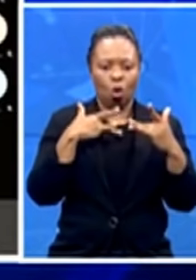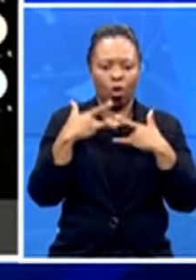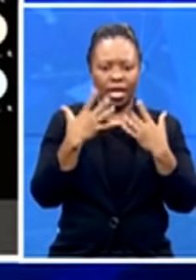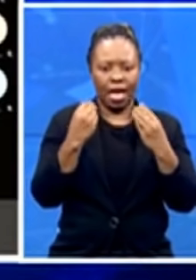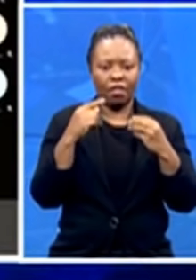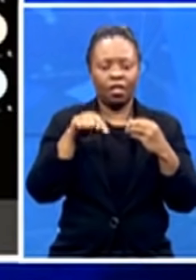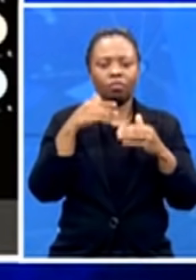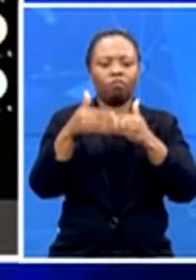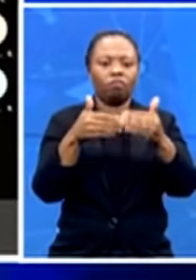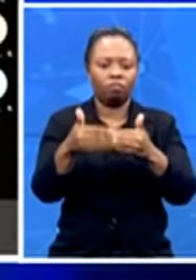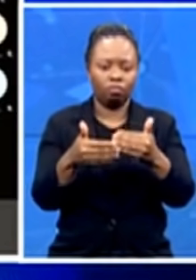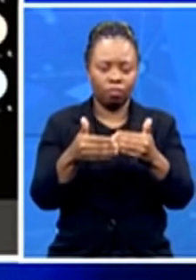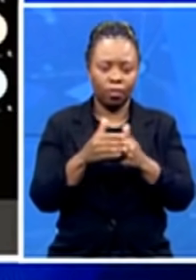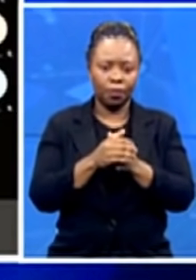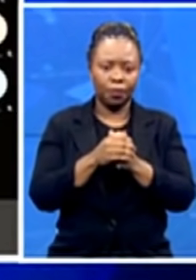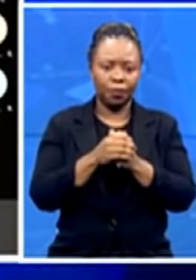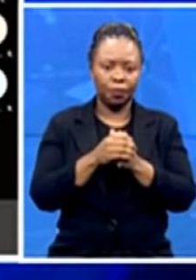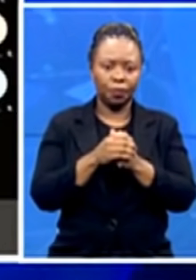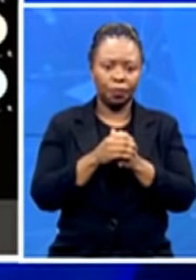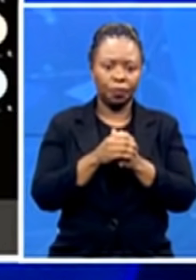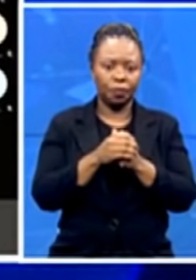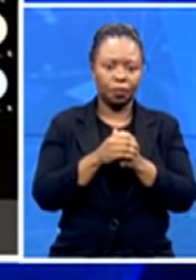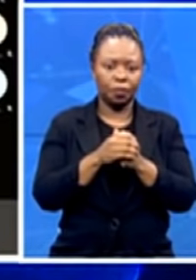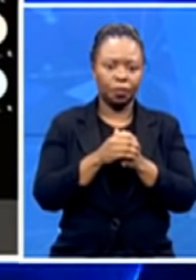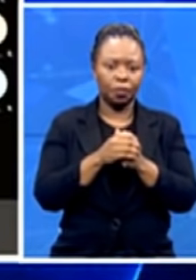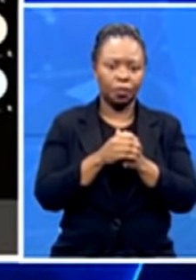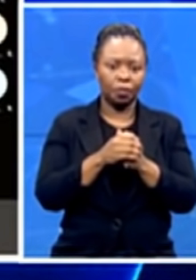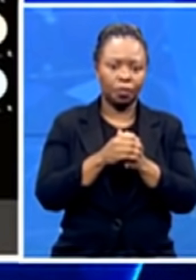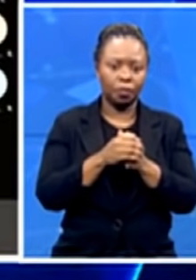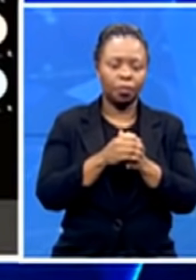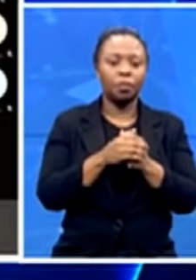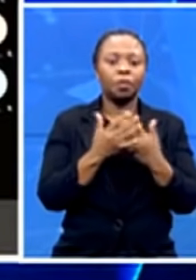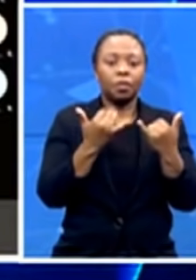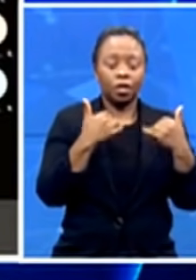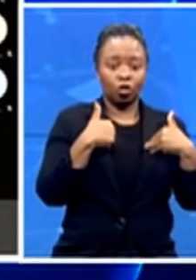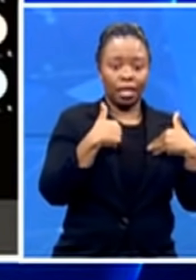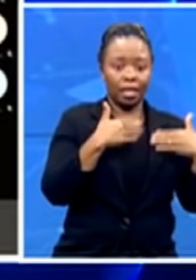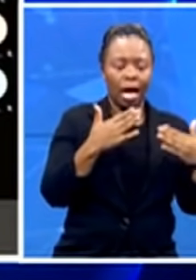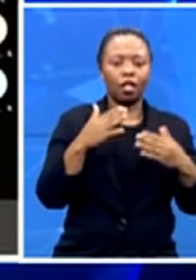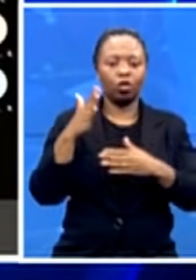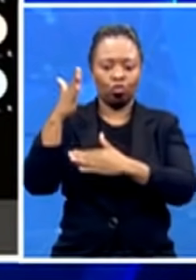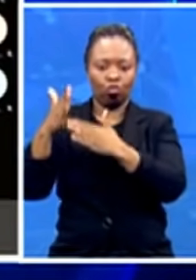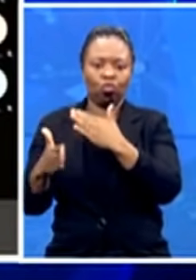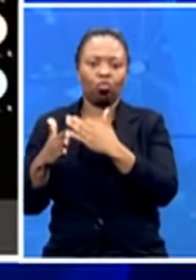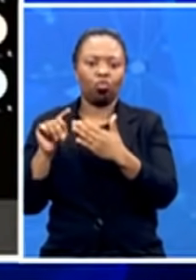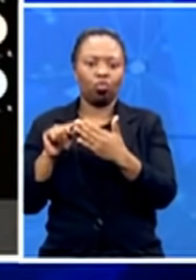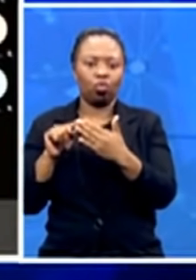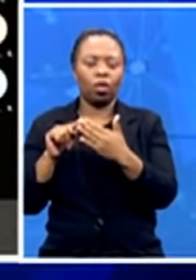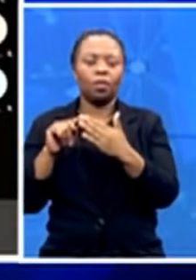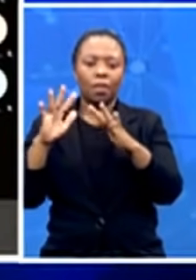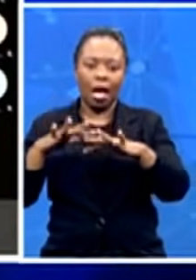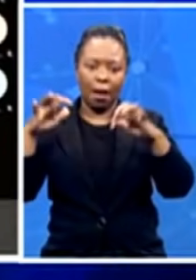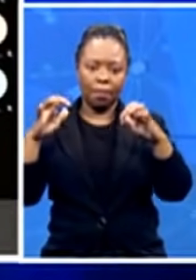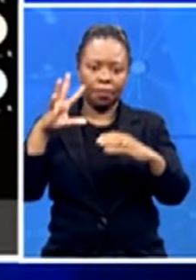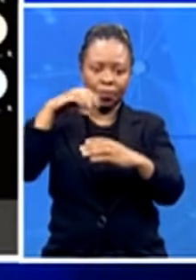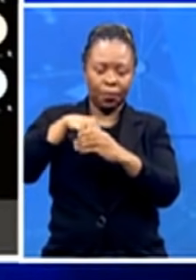their commencement to their finalization, including covering matters such as the charge sheet, the plea, the presentation of